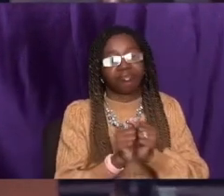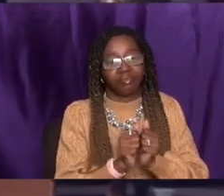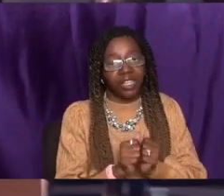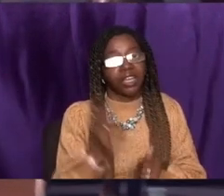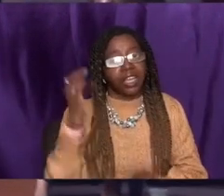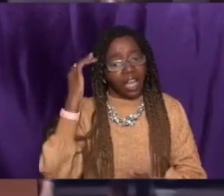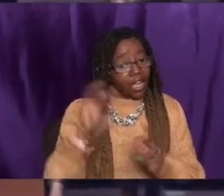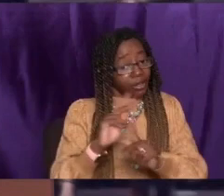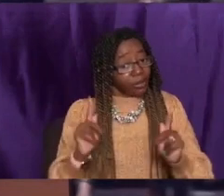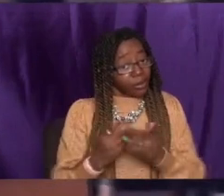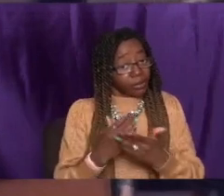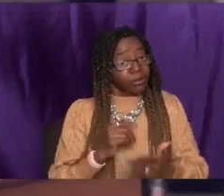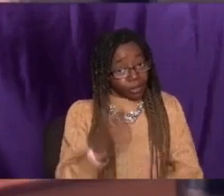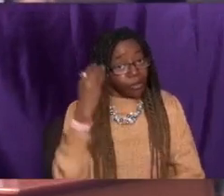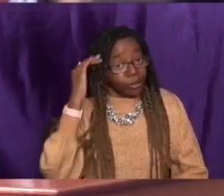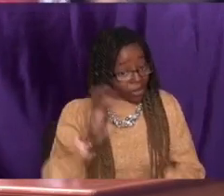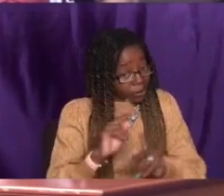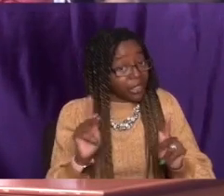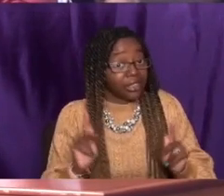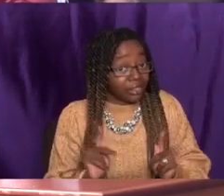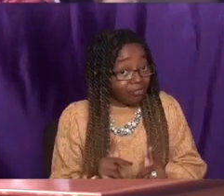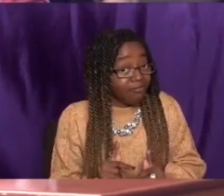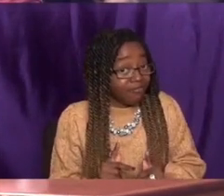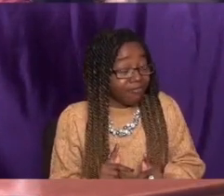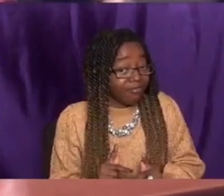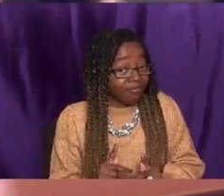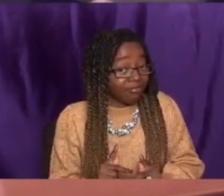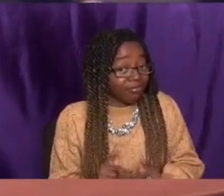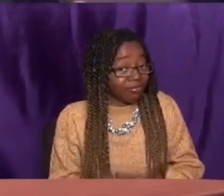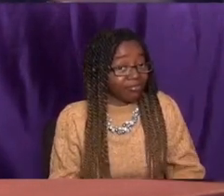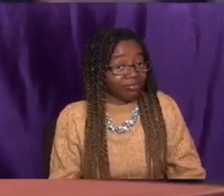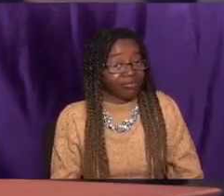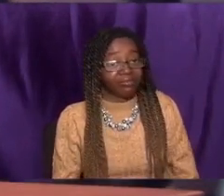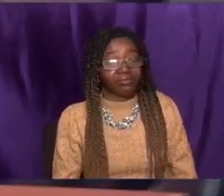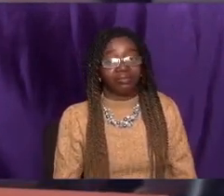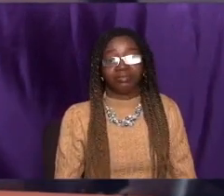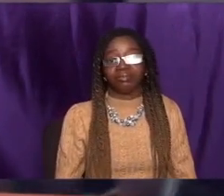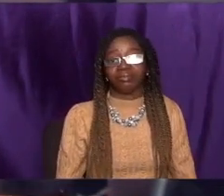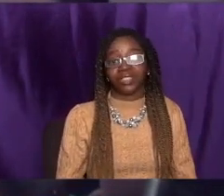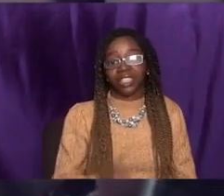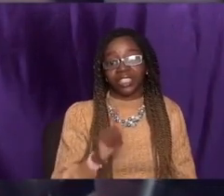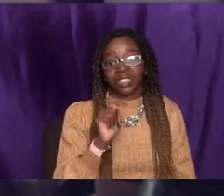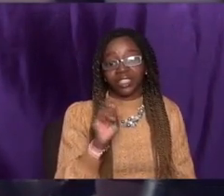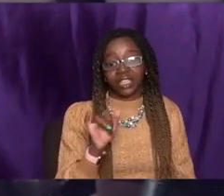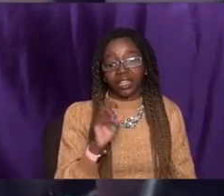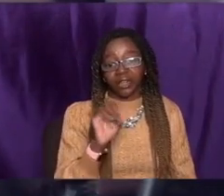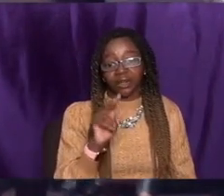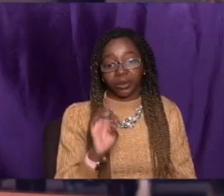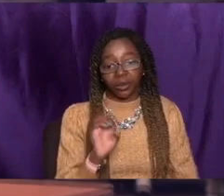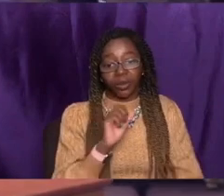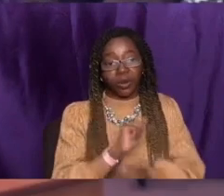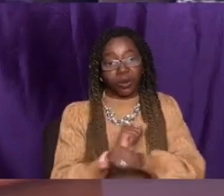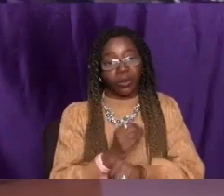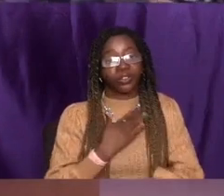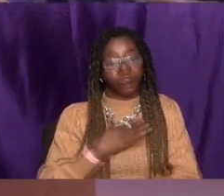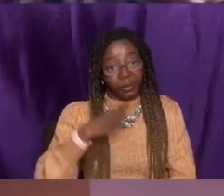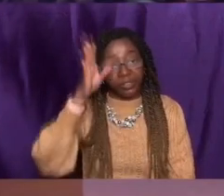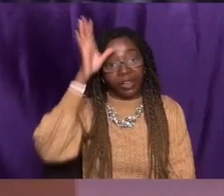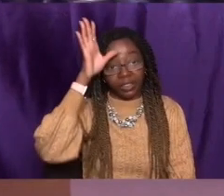I knew this place before you knew this place. Tyrone Crider worked for my father.